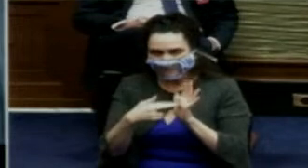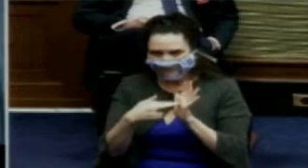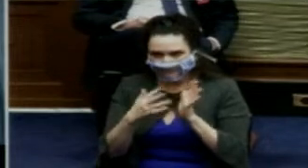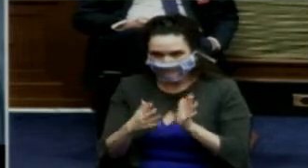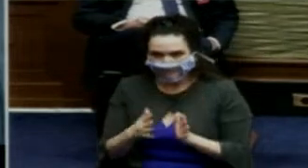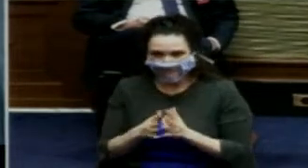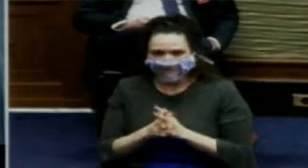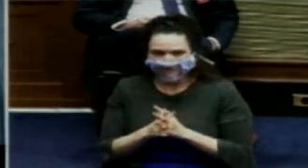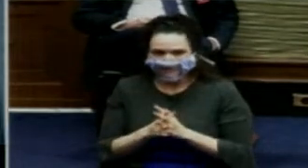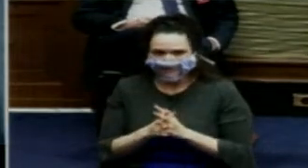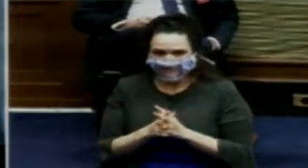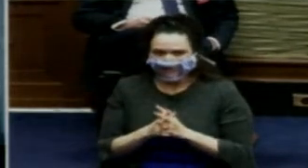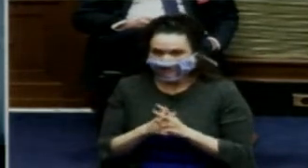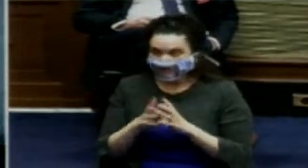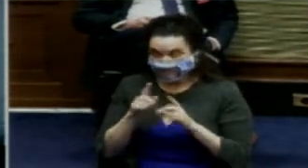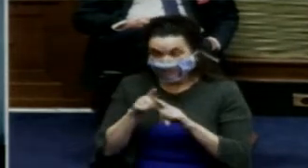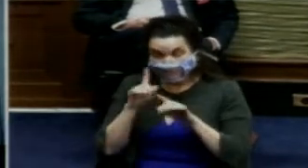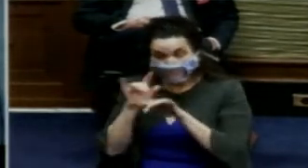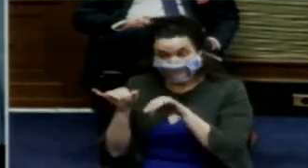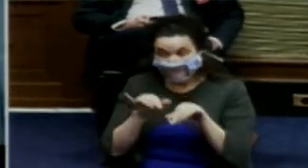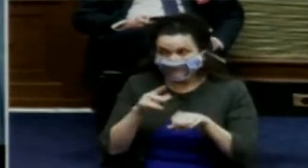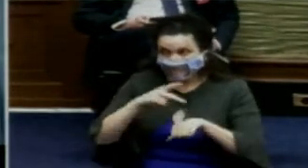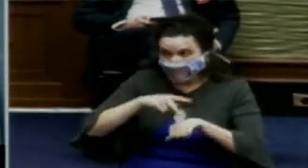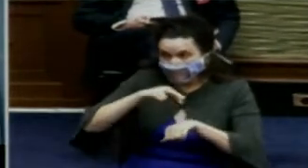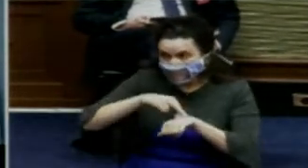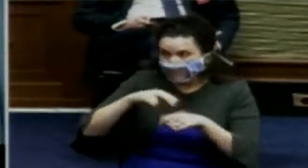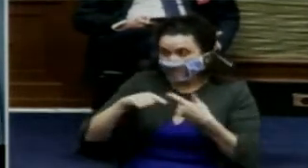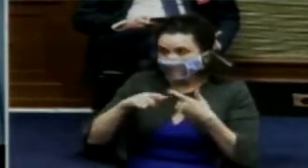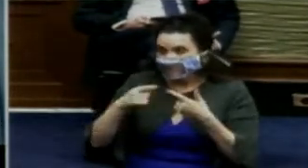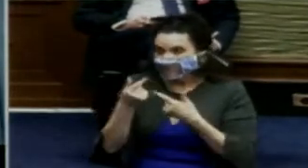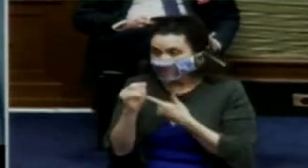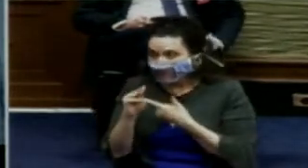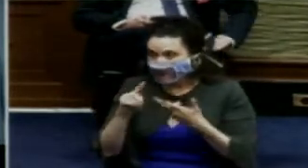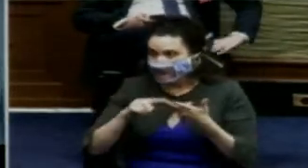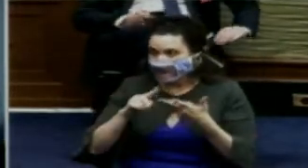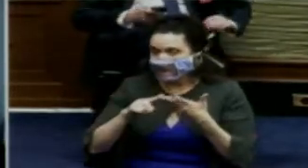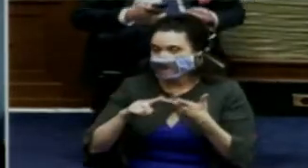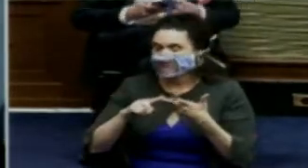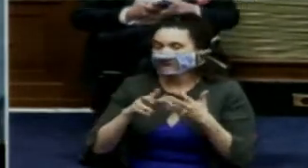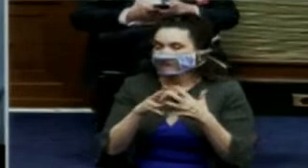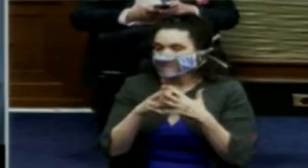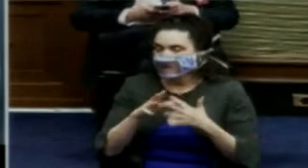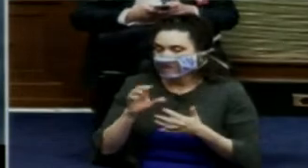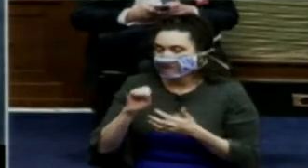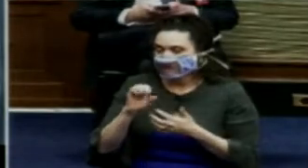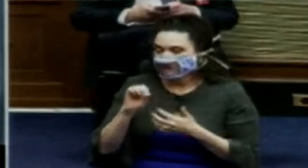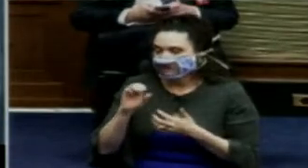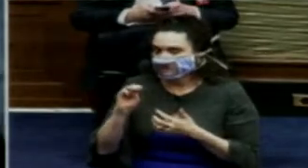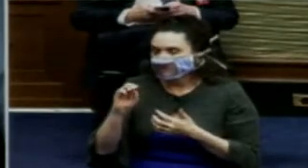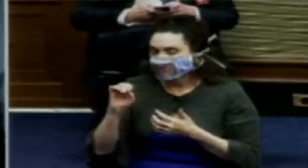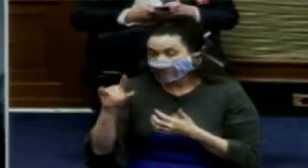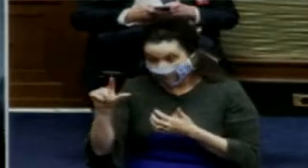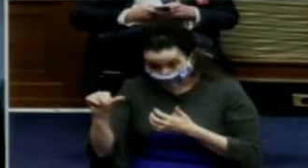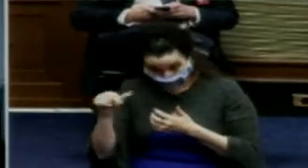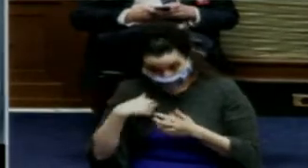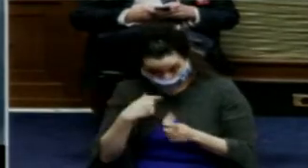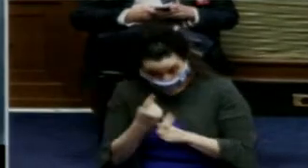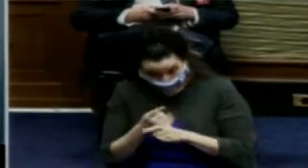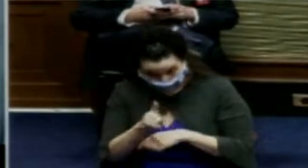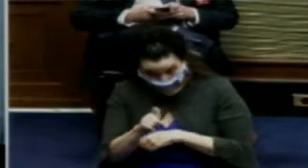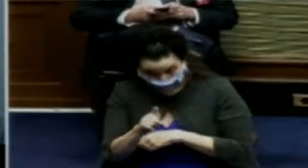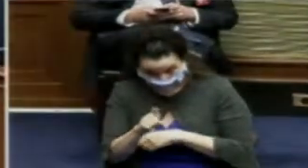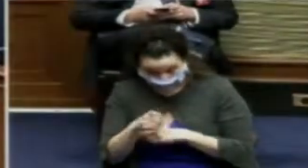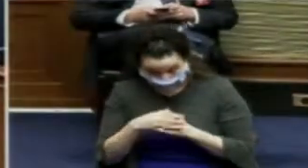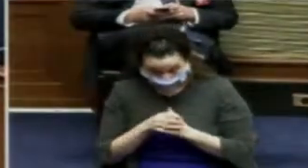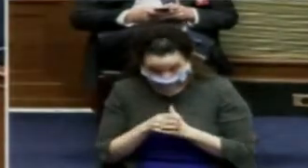place as Puerto Rico, Guam, the Marianas Islands, and American Samoa. Is that not correct? The gentleman's